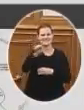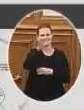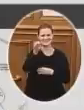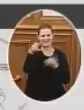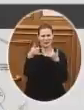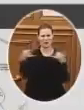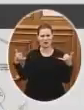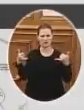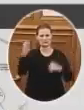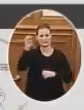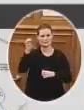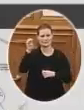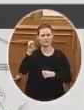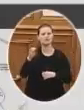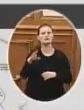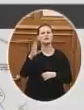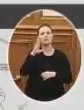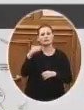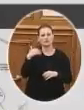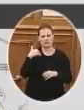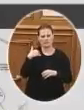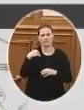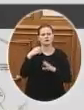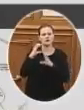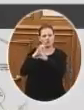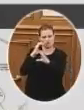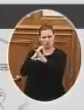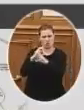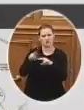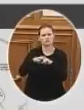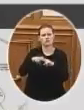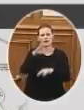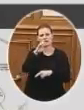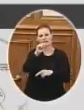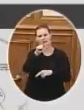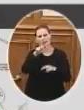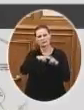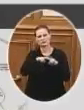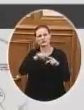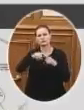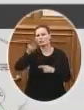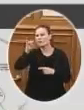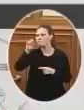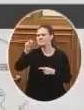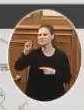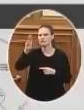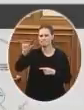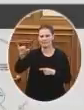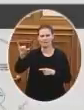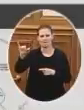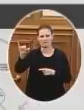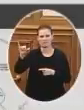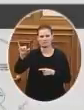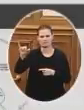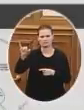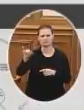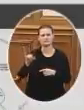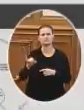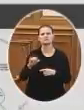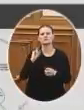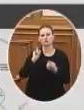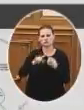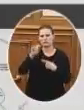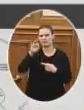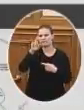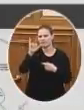been talking about for years that would run from Caltrain and Mission Bay along the waterfront in the southern part, on the Embarcadero, past the ferry building,